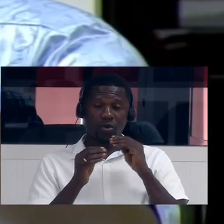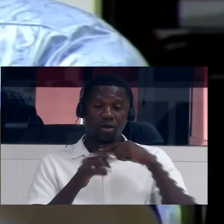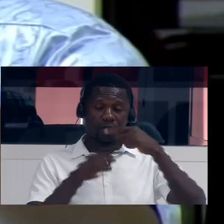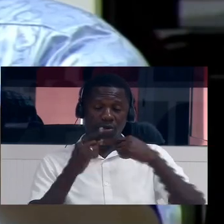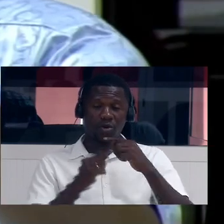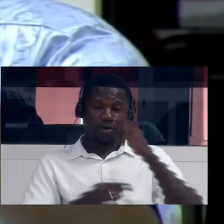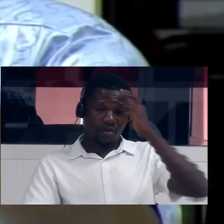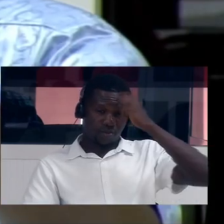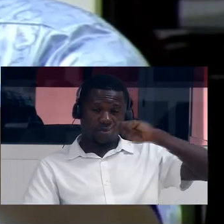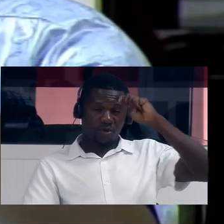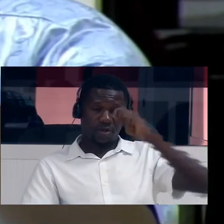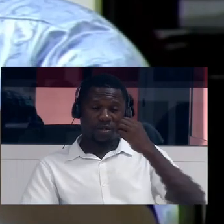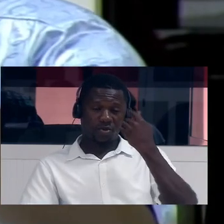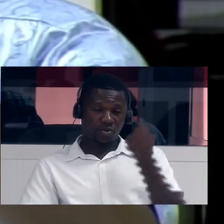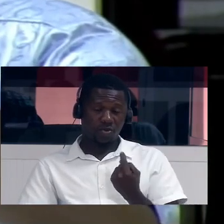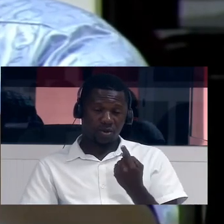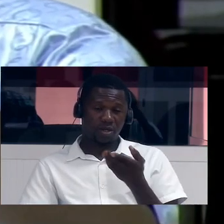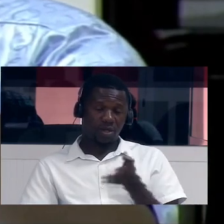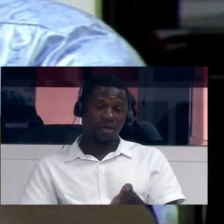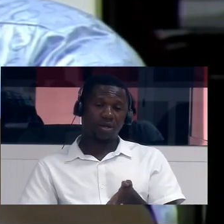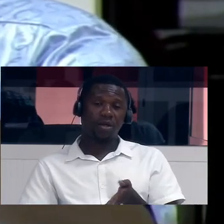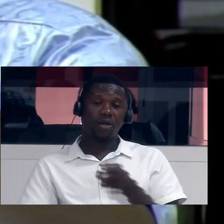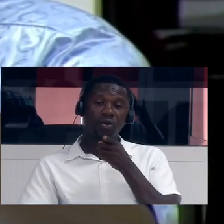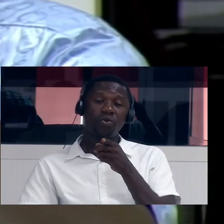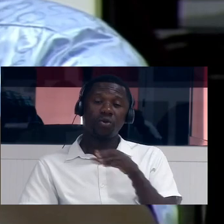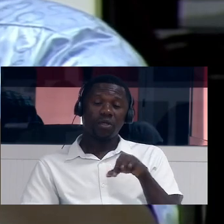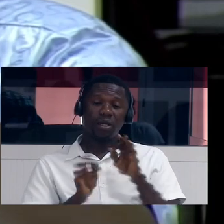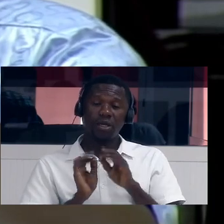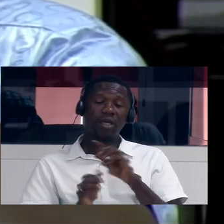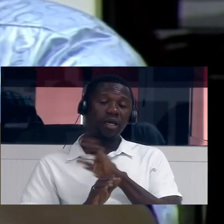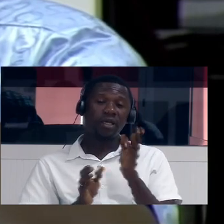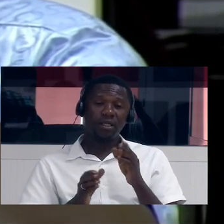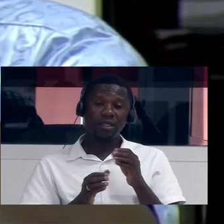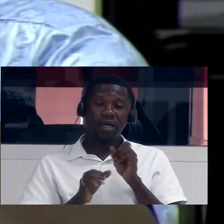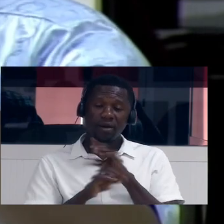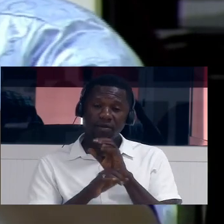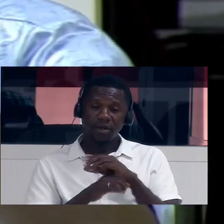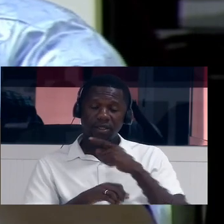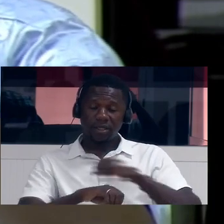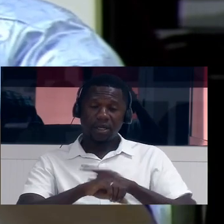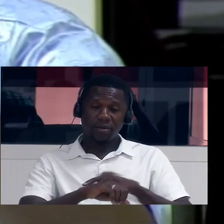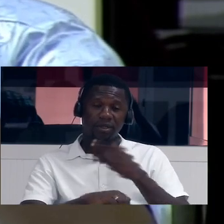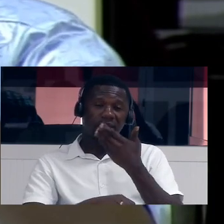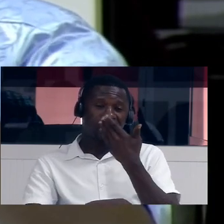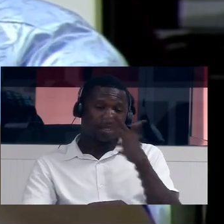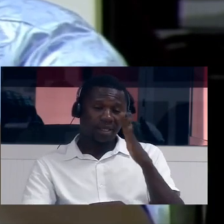police. Yeah, did you take any steps at 10 a.m. to stop the